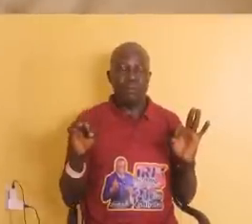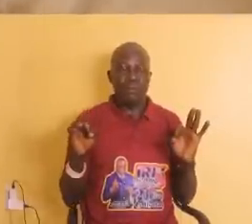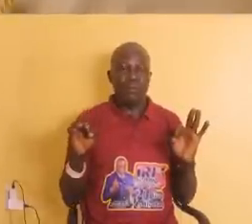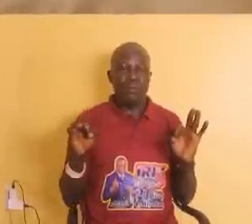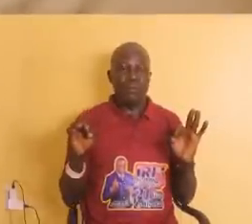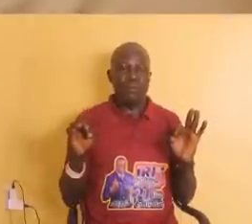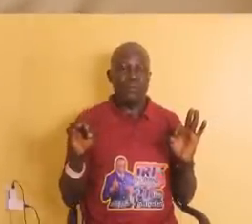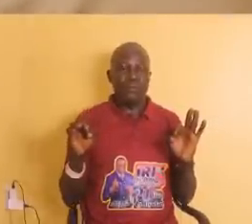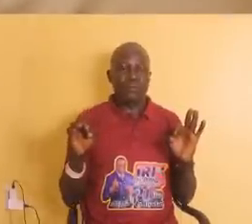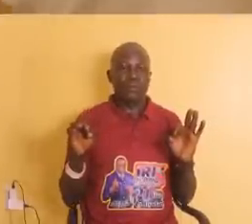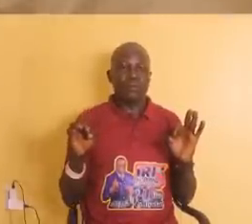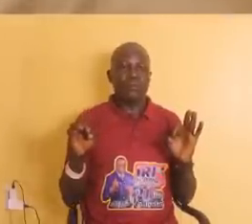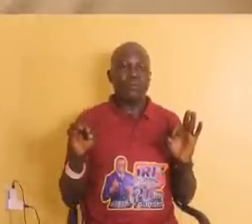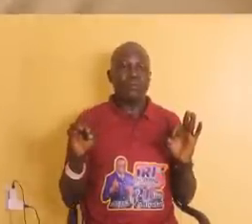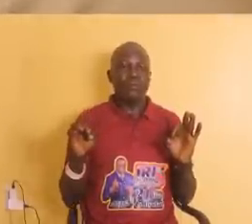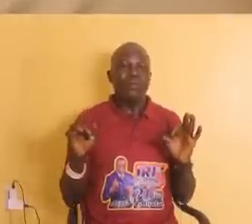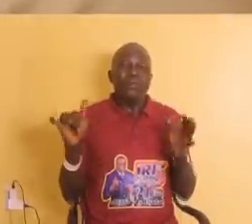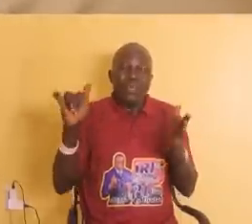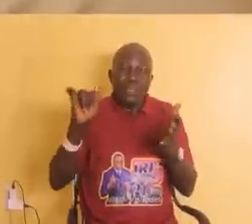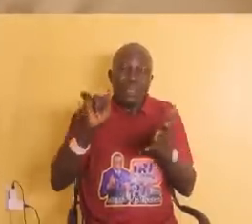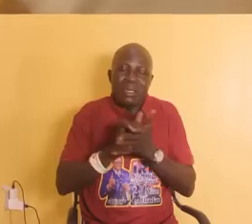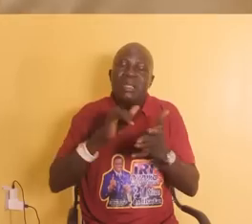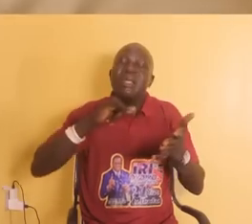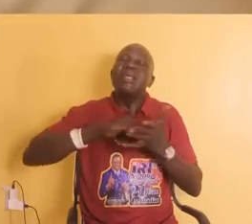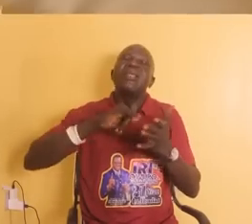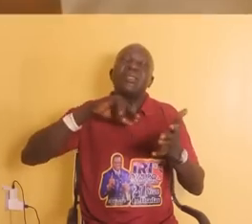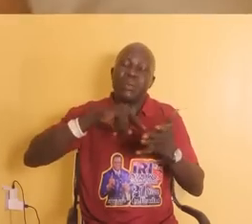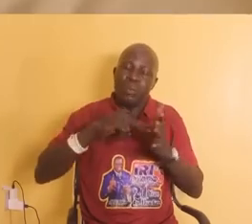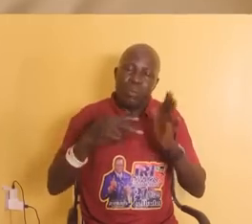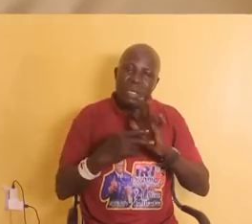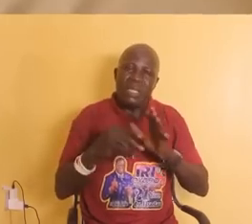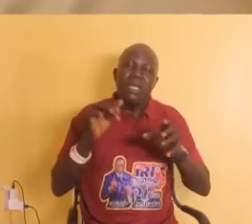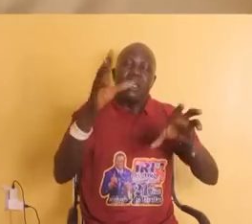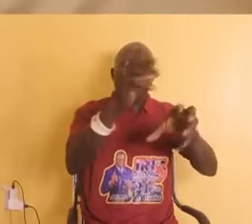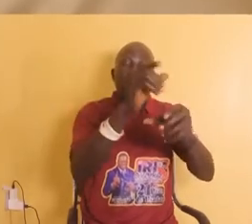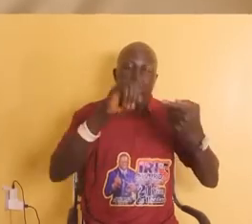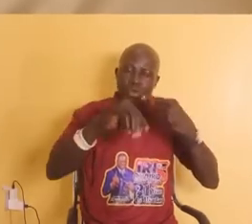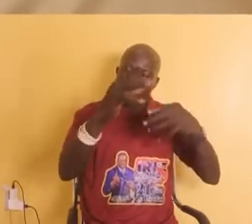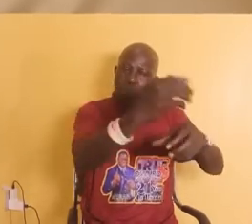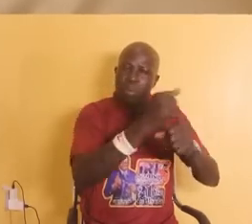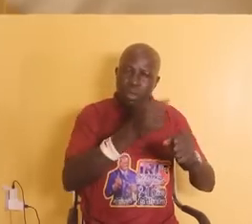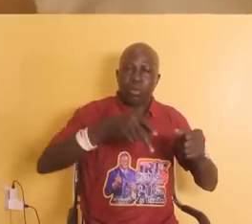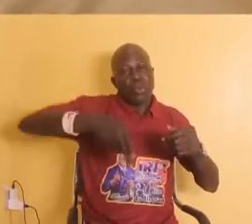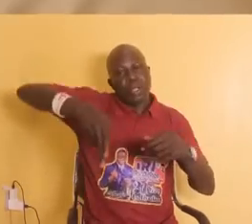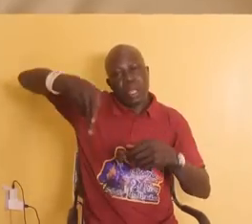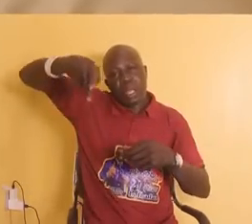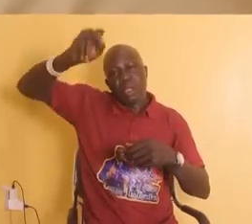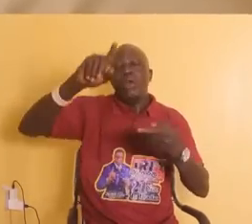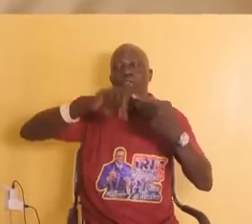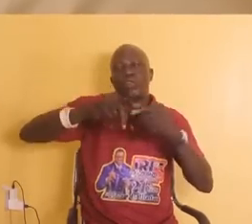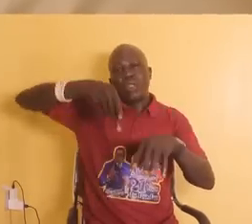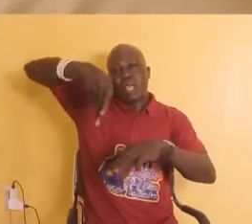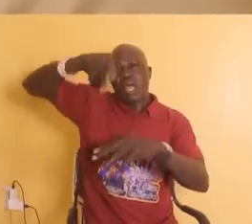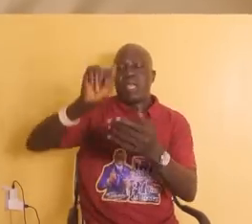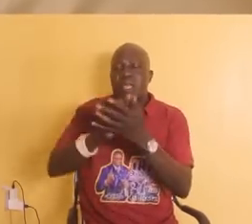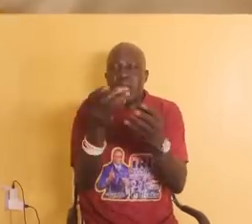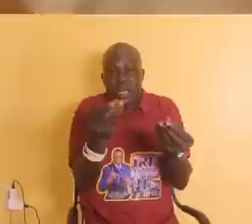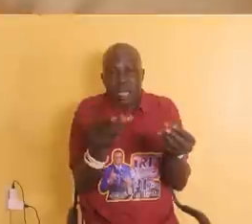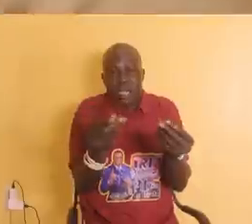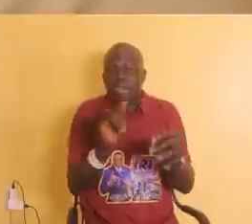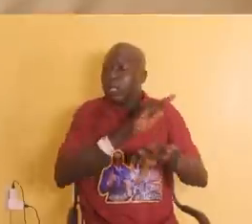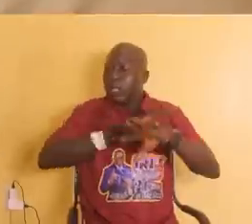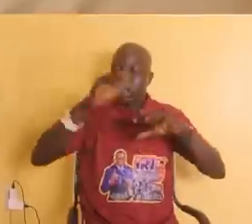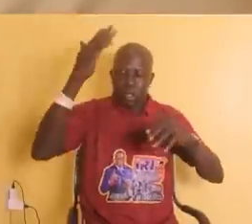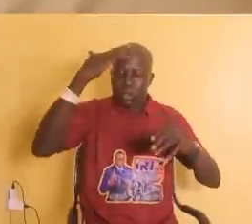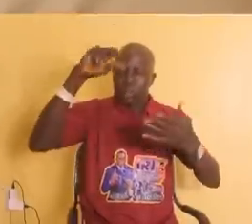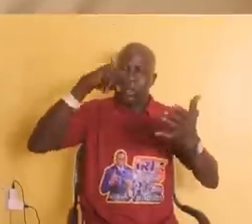ti le na wa si le rere. It means that we want to take you higher. Sorry le to wa yen. To that land you are hanging from. Oh mo